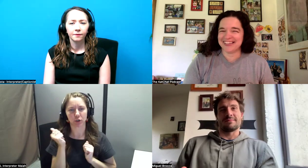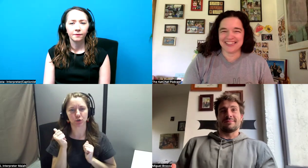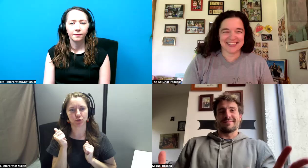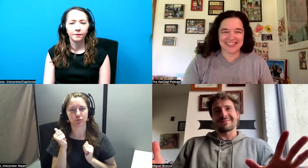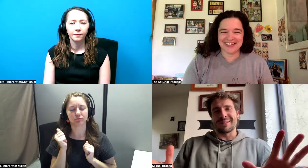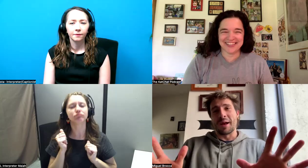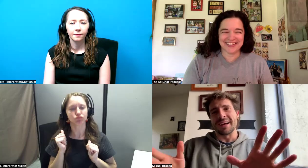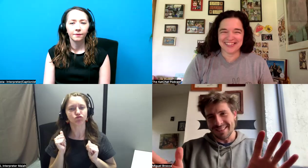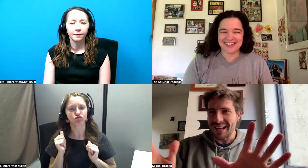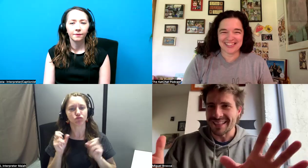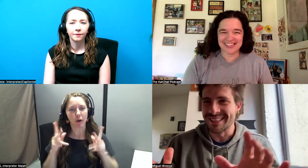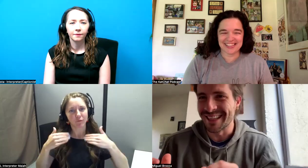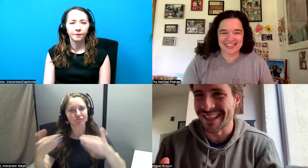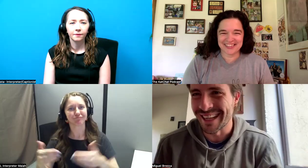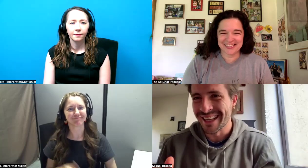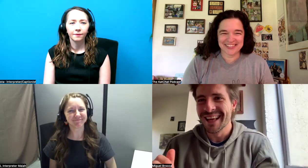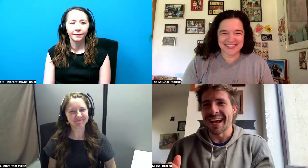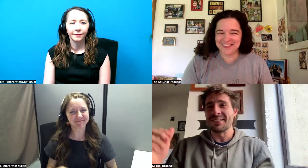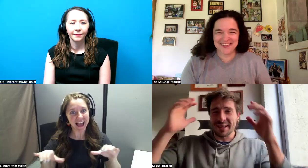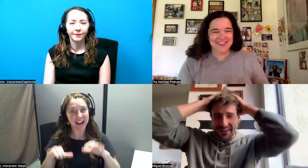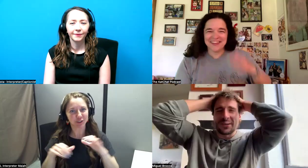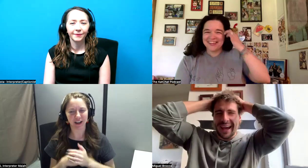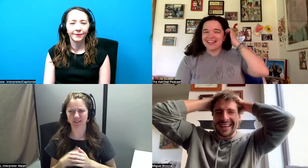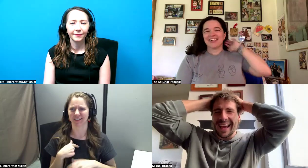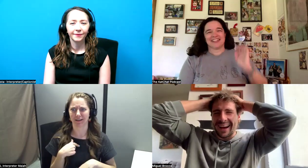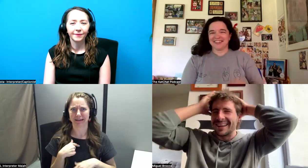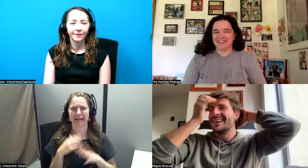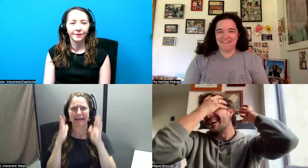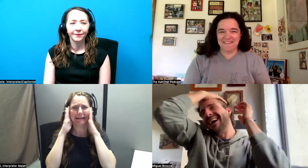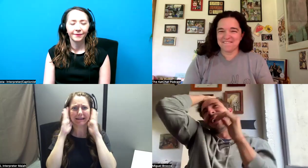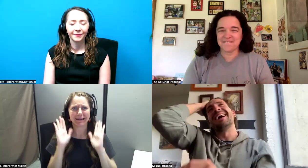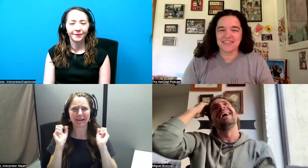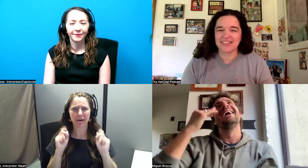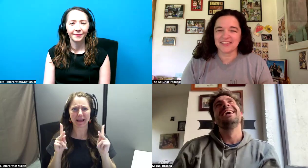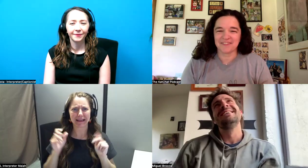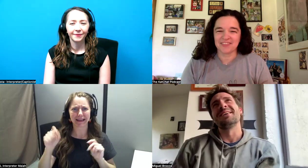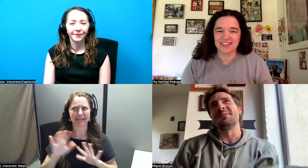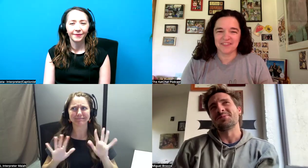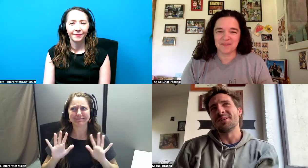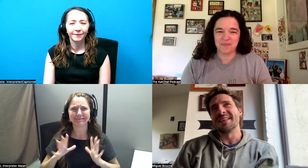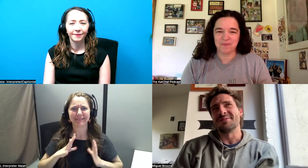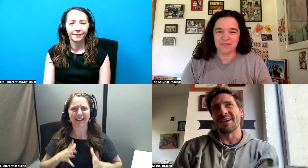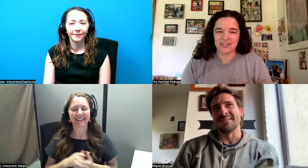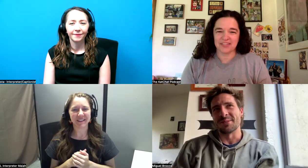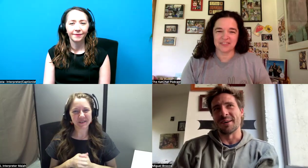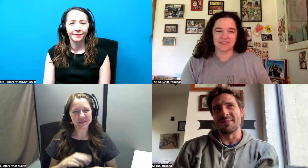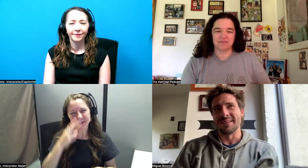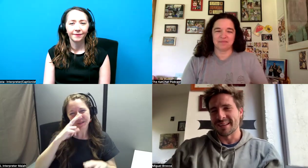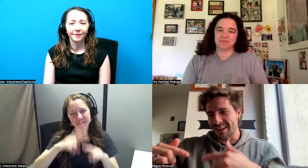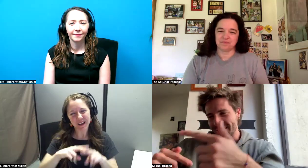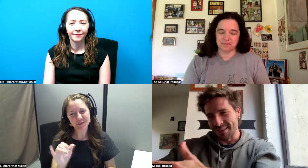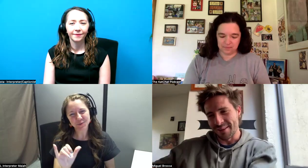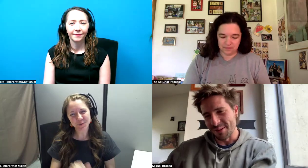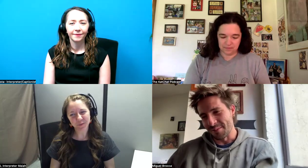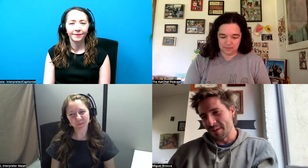Action. And I was like, okay, yeah. Uh, so that was really fun as well. Once